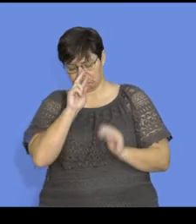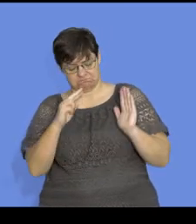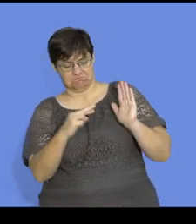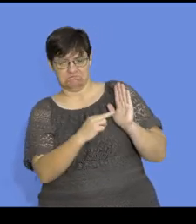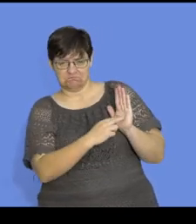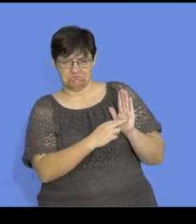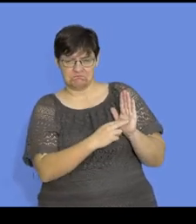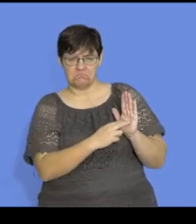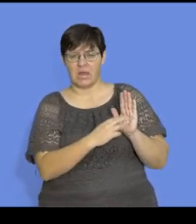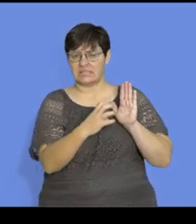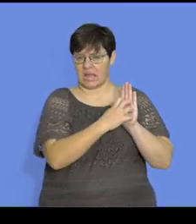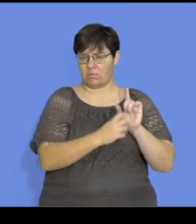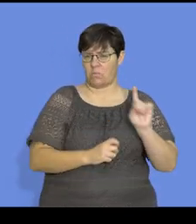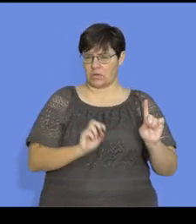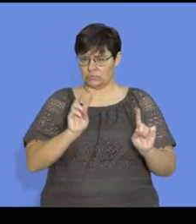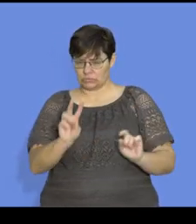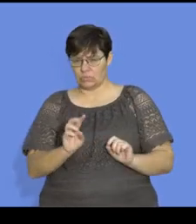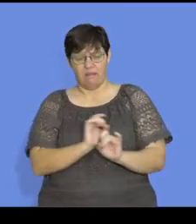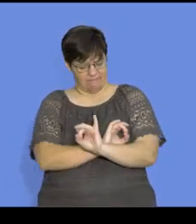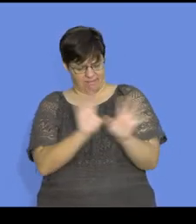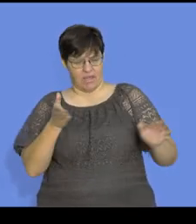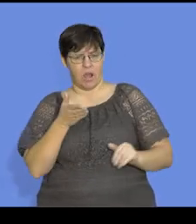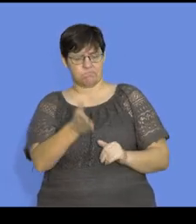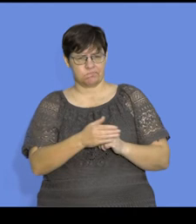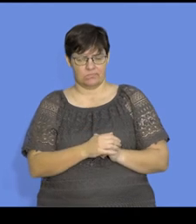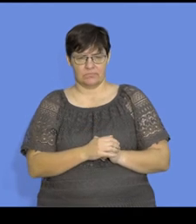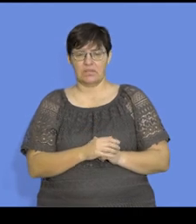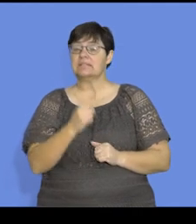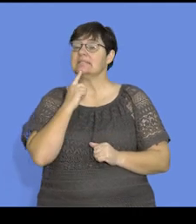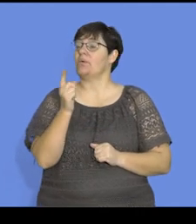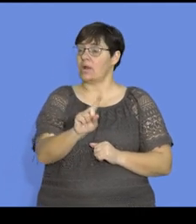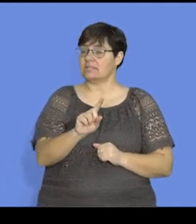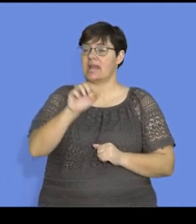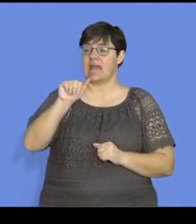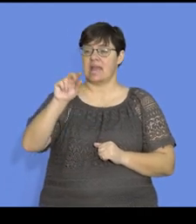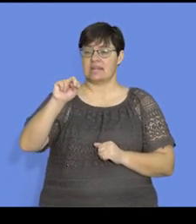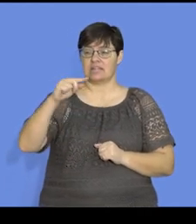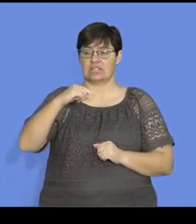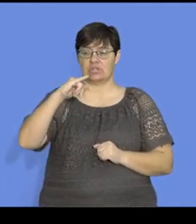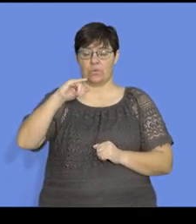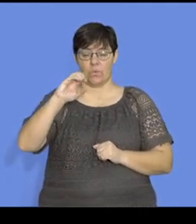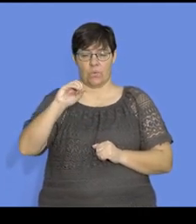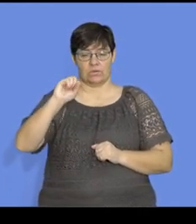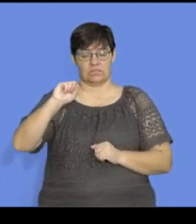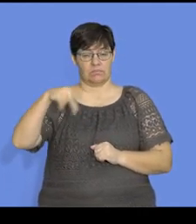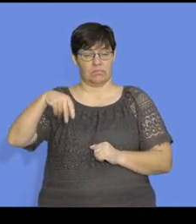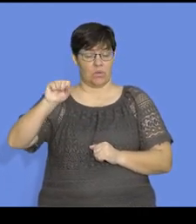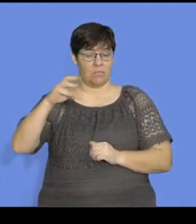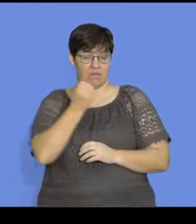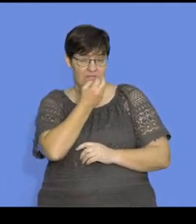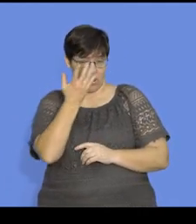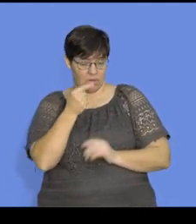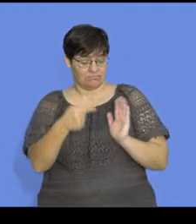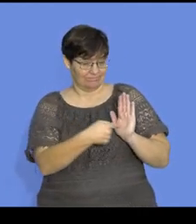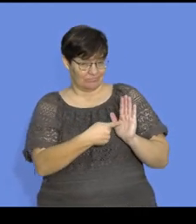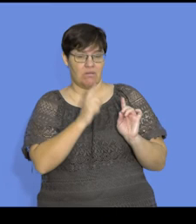diagrams 1 and 2. They're nice and clear below. They tell you they're angiosperm flowers and that we're going to use these